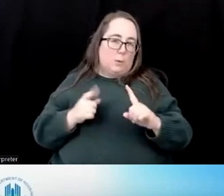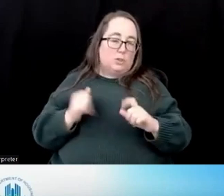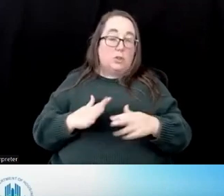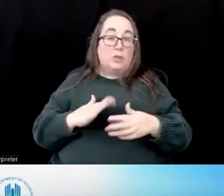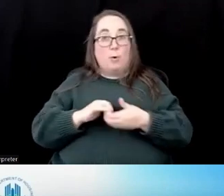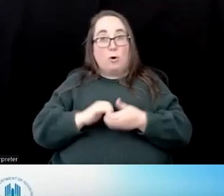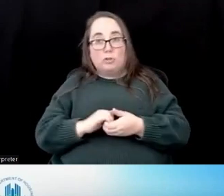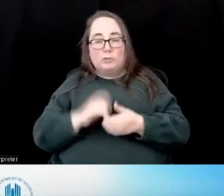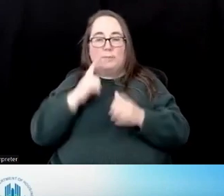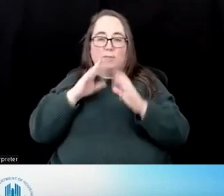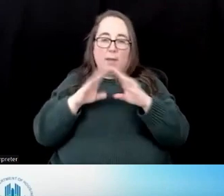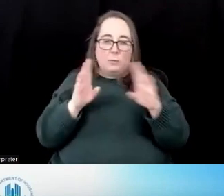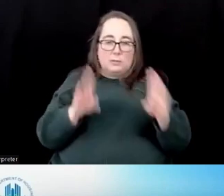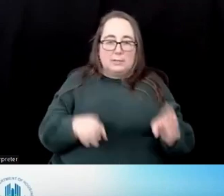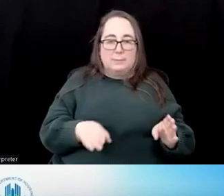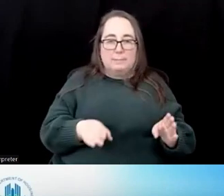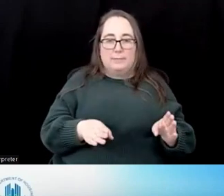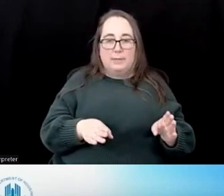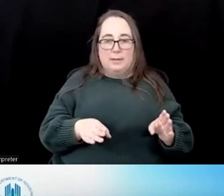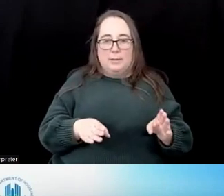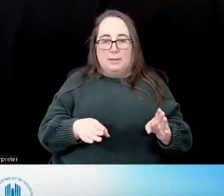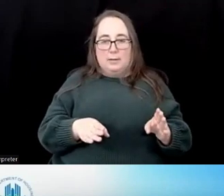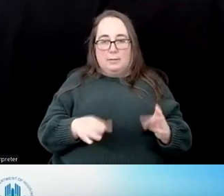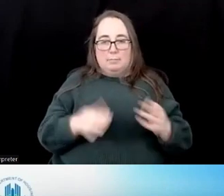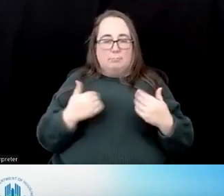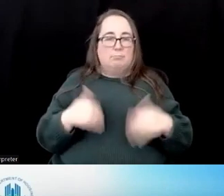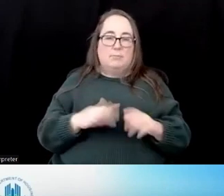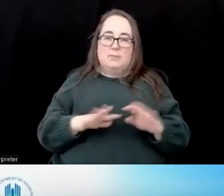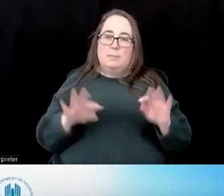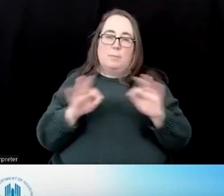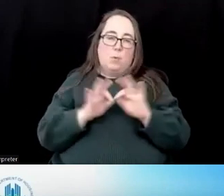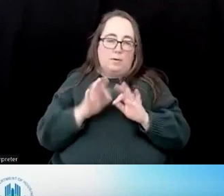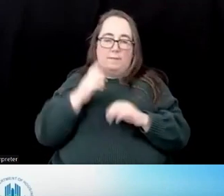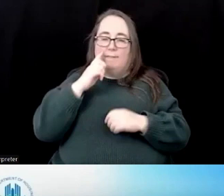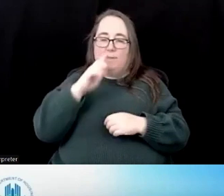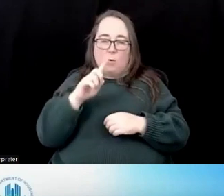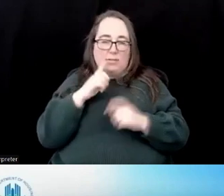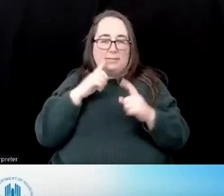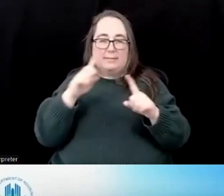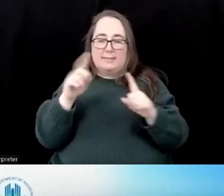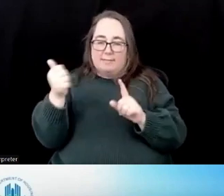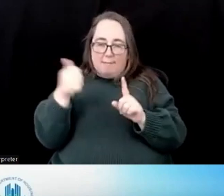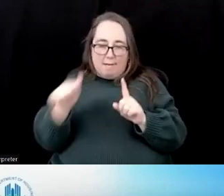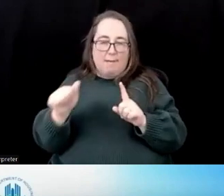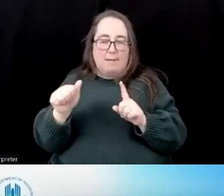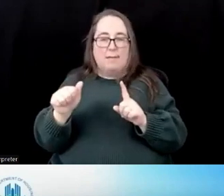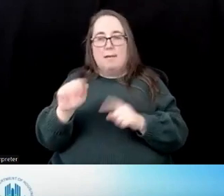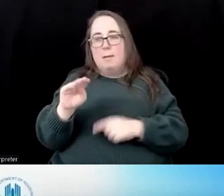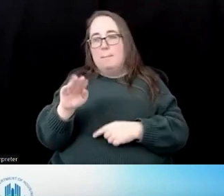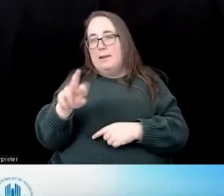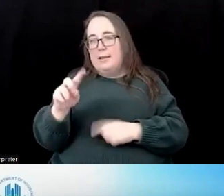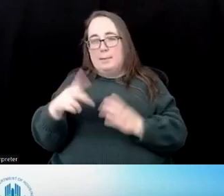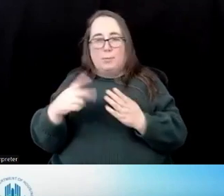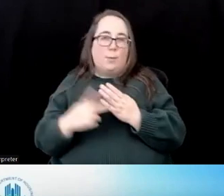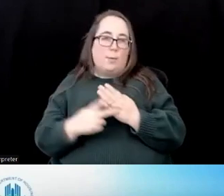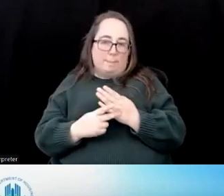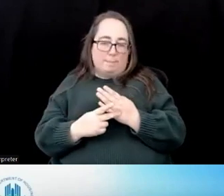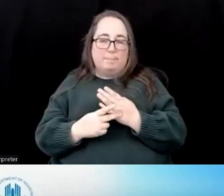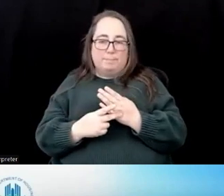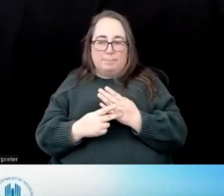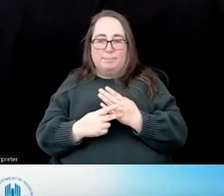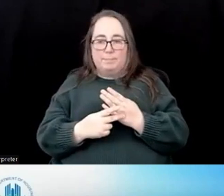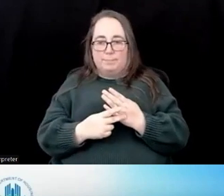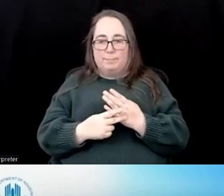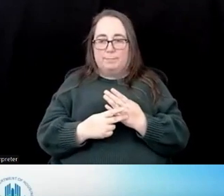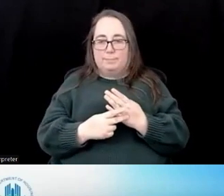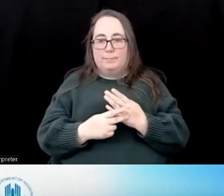on the housing side is just integral to the success of any Medicaid program, who is